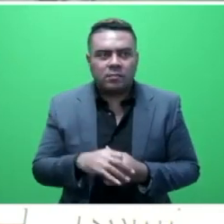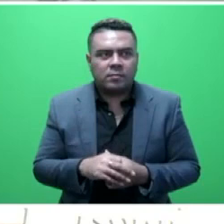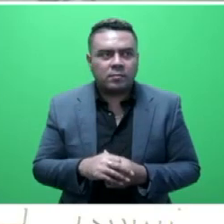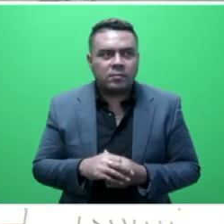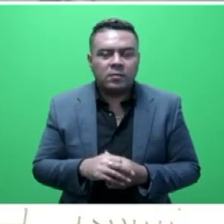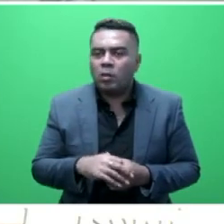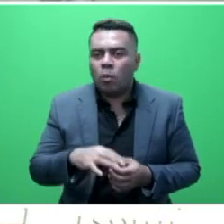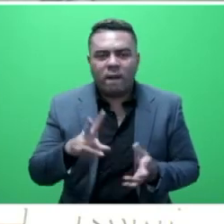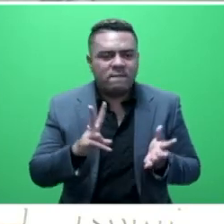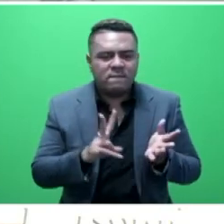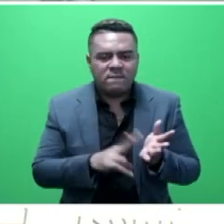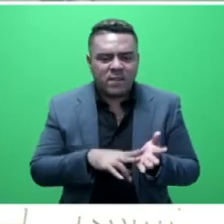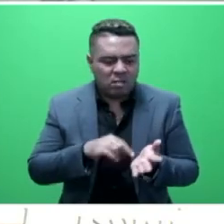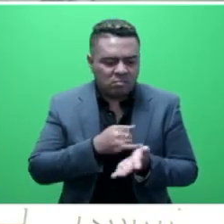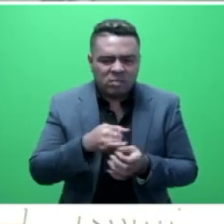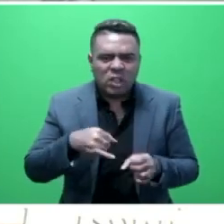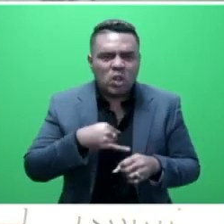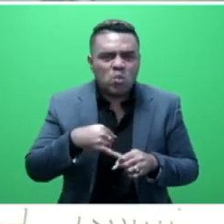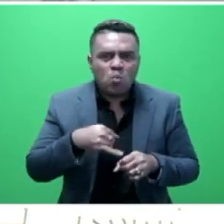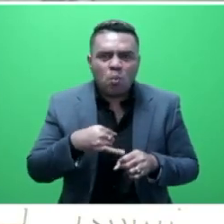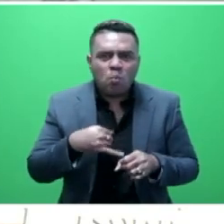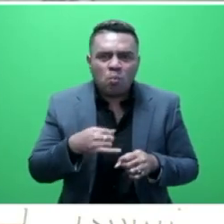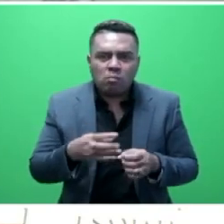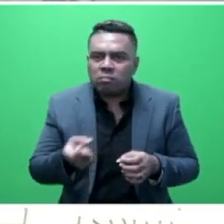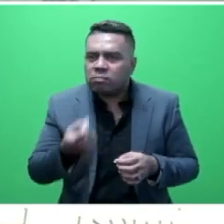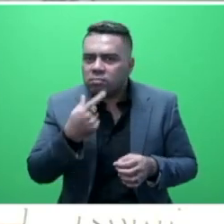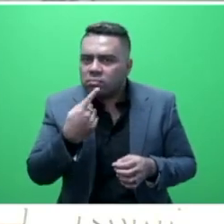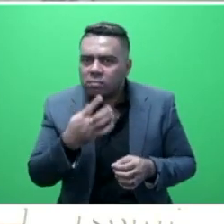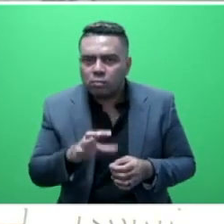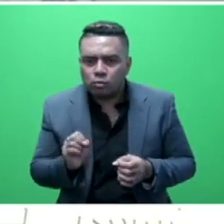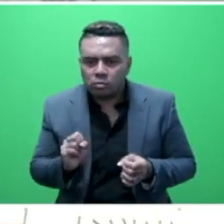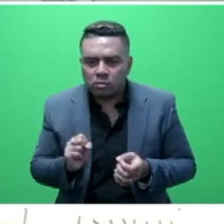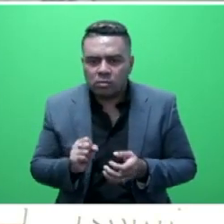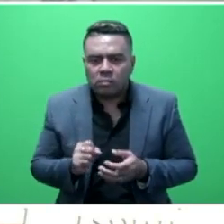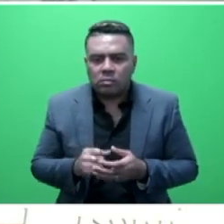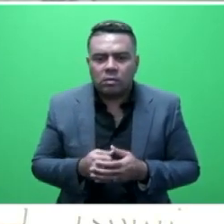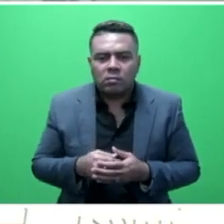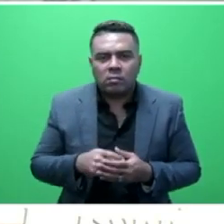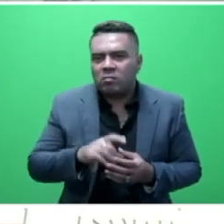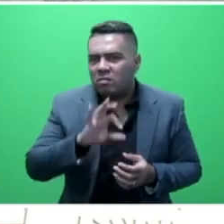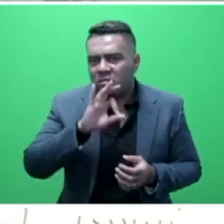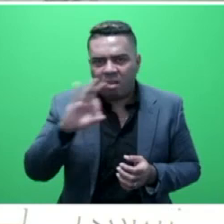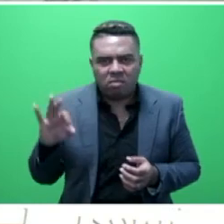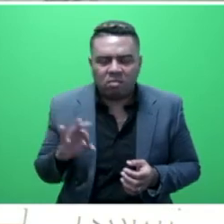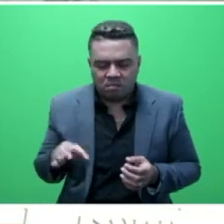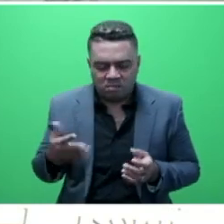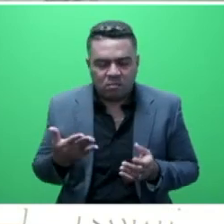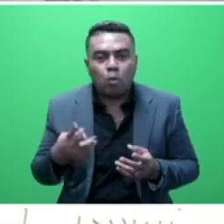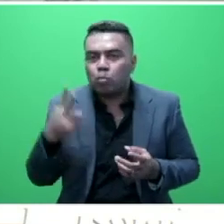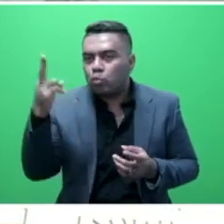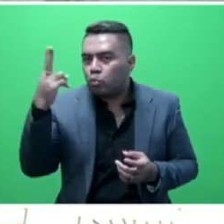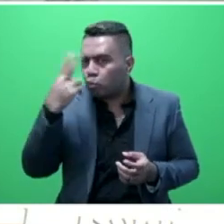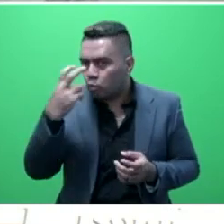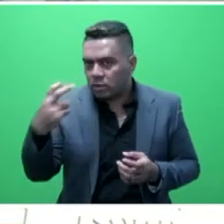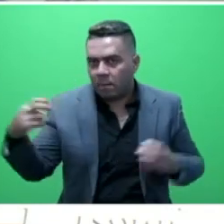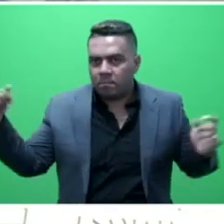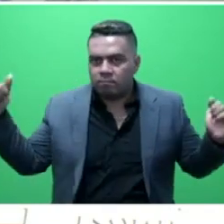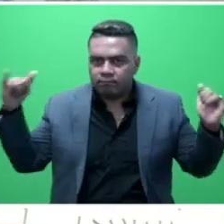buy. There is no magic pill that will instantly revive Fijian tourism when there are no tourists on the